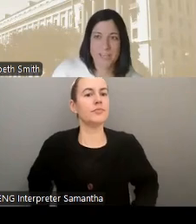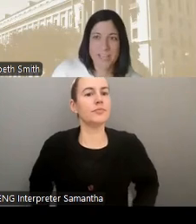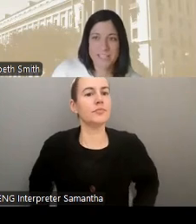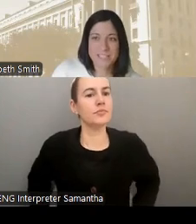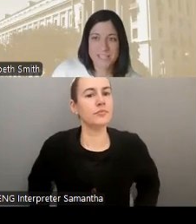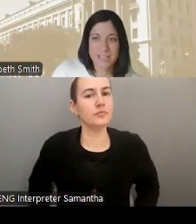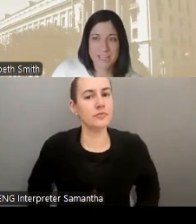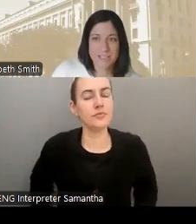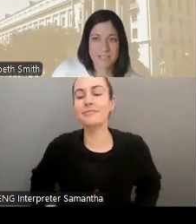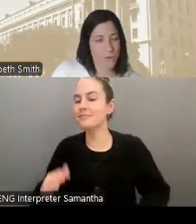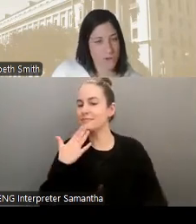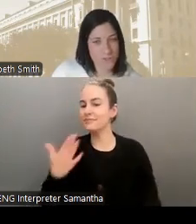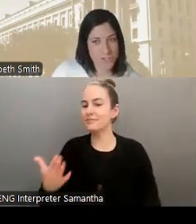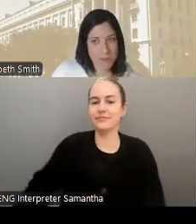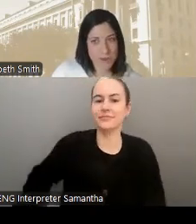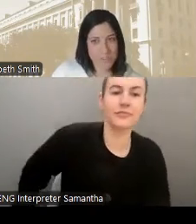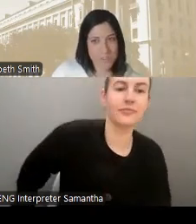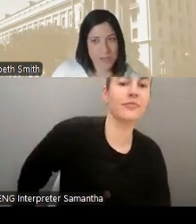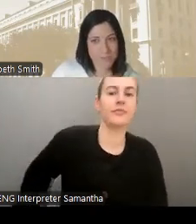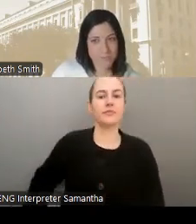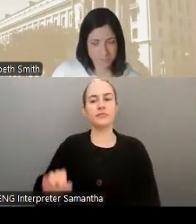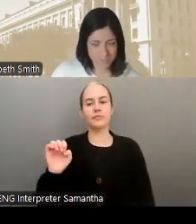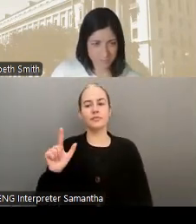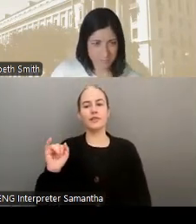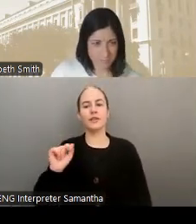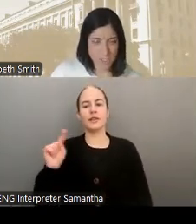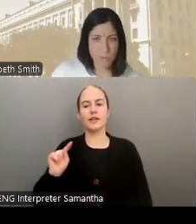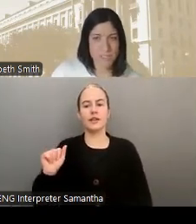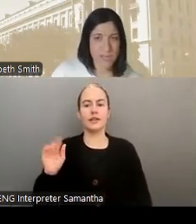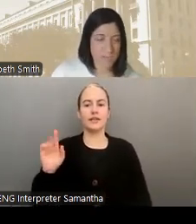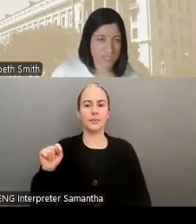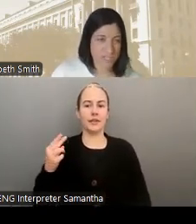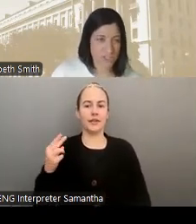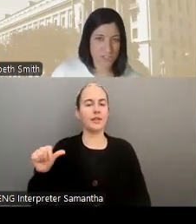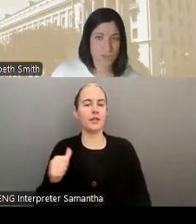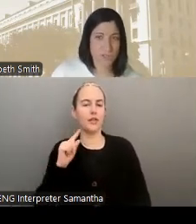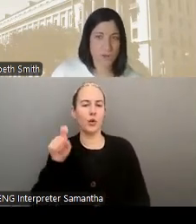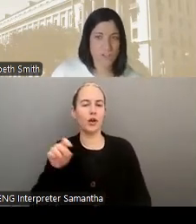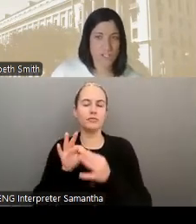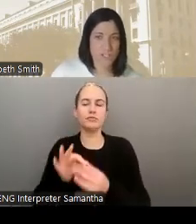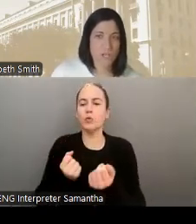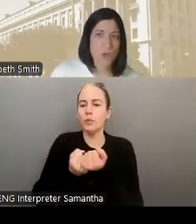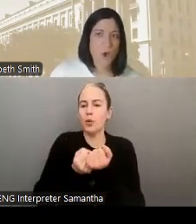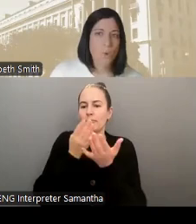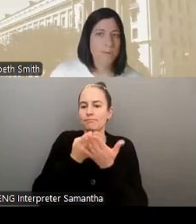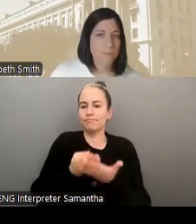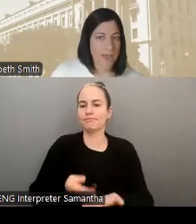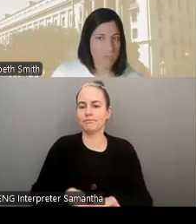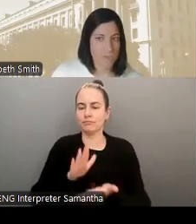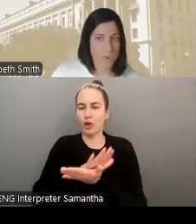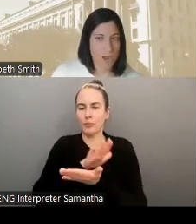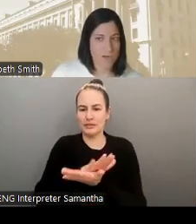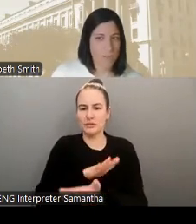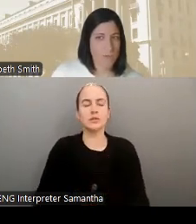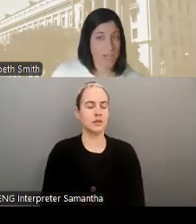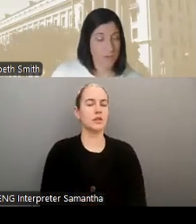Thanks, Marie. I see another question about supporting documentation. So the question is, what backup